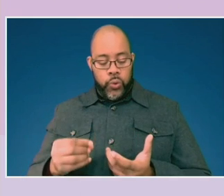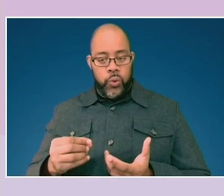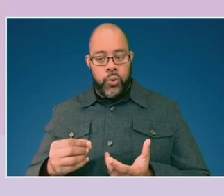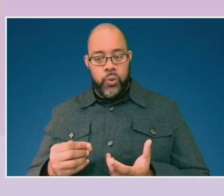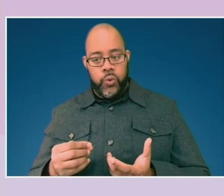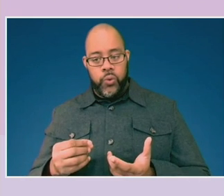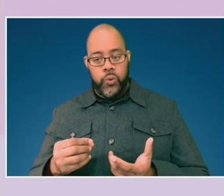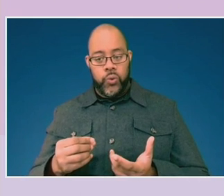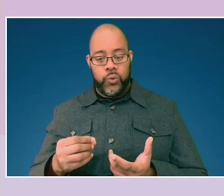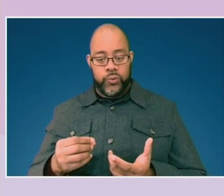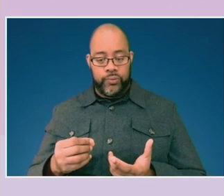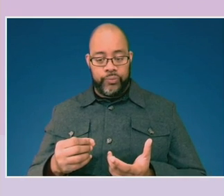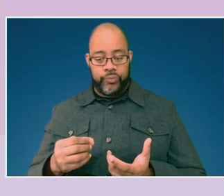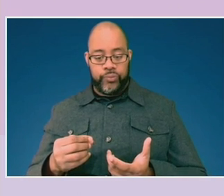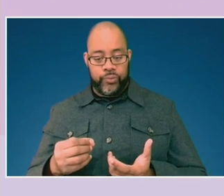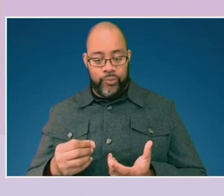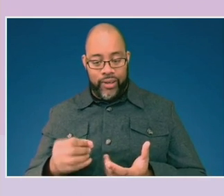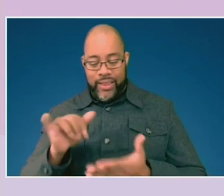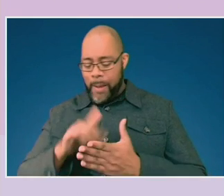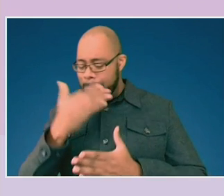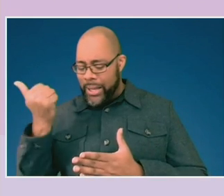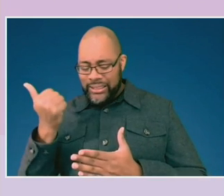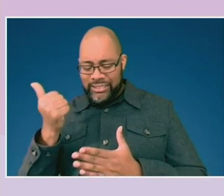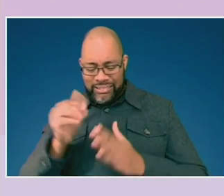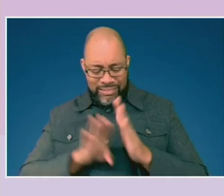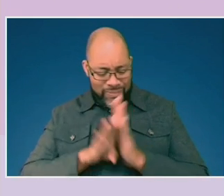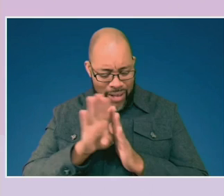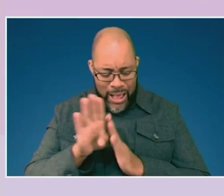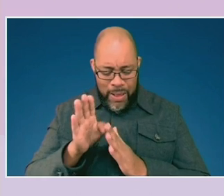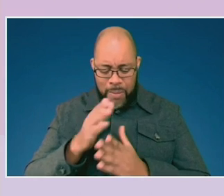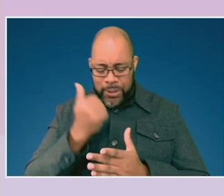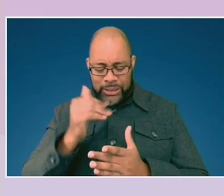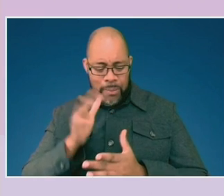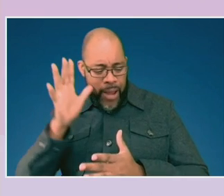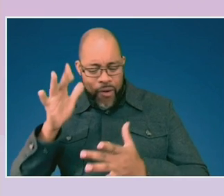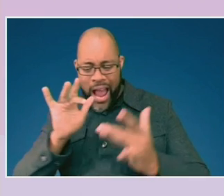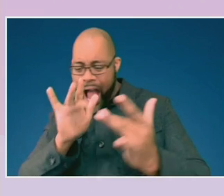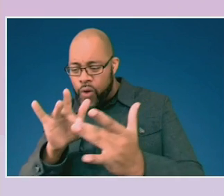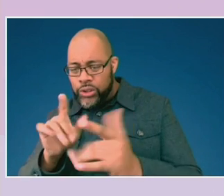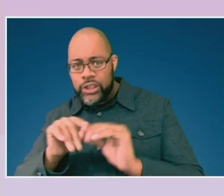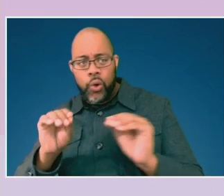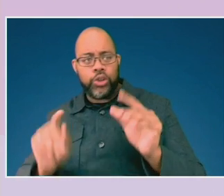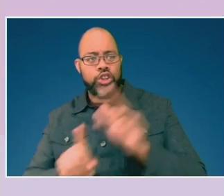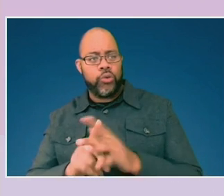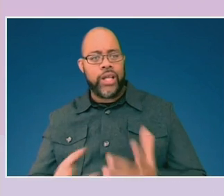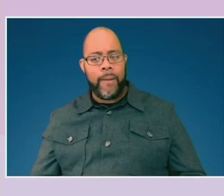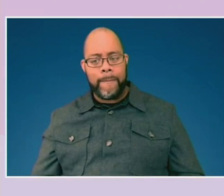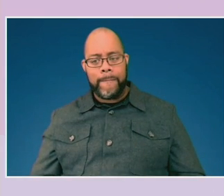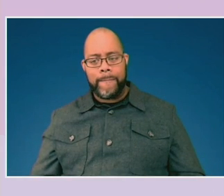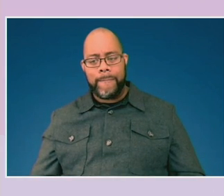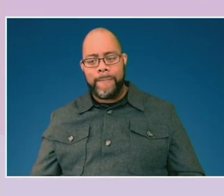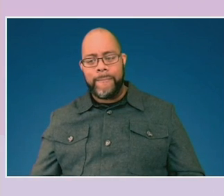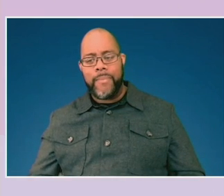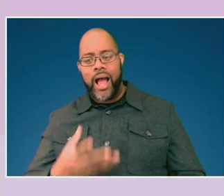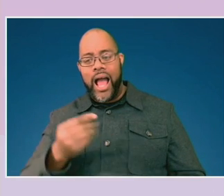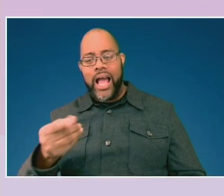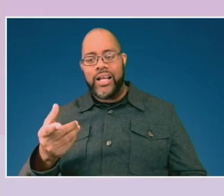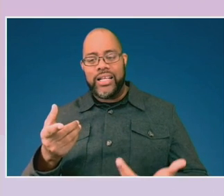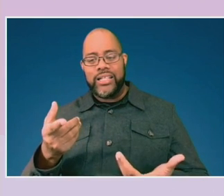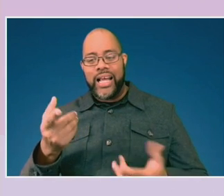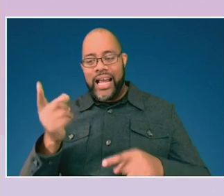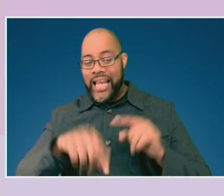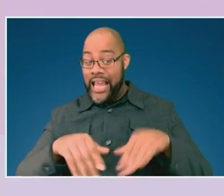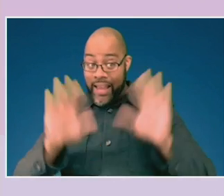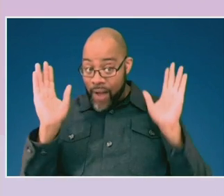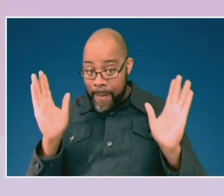same boat, Samantha, you do the best put together kind of parent outreach things and no one shows. And you're like, what? And you can't give up. Right.